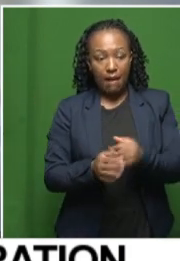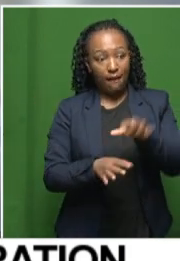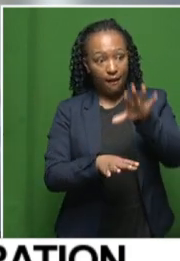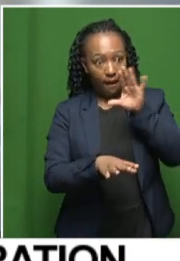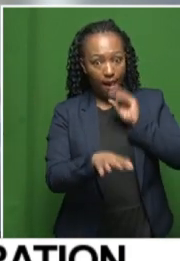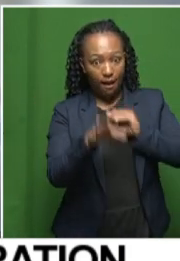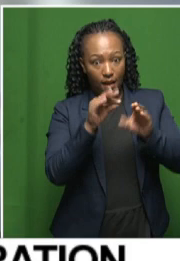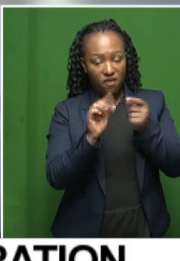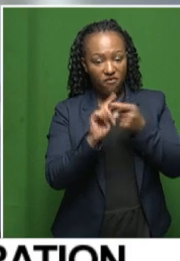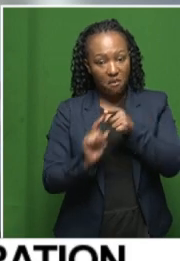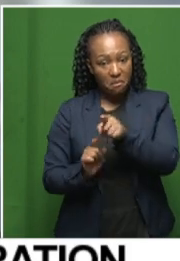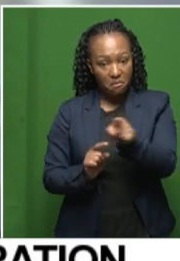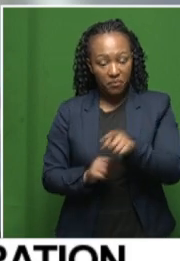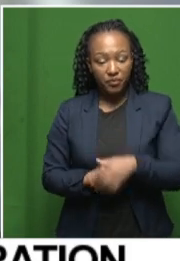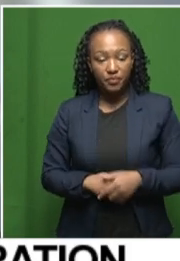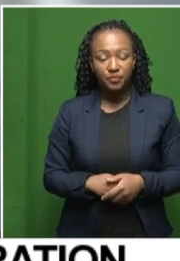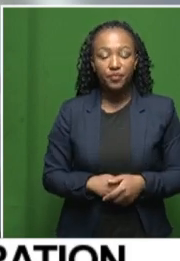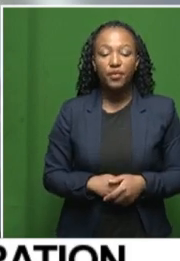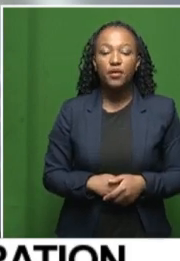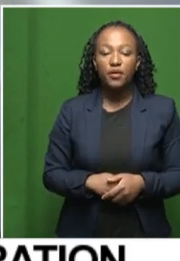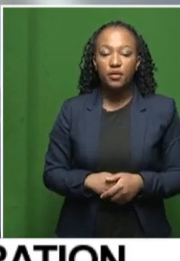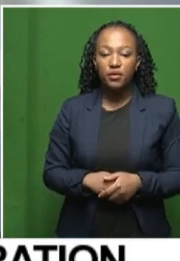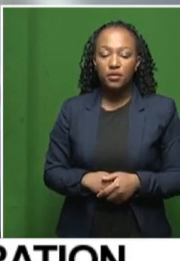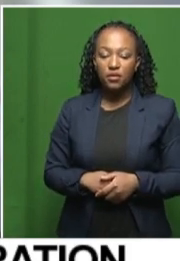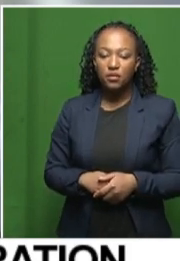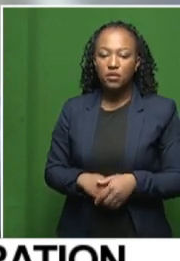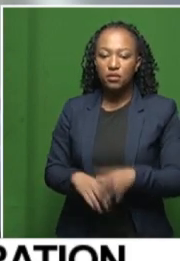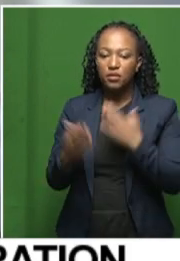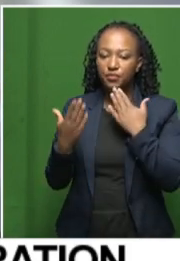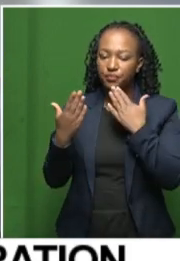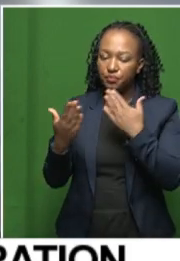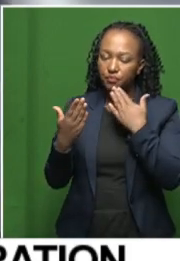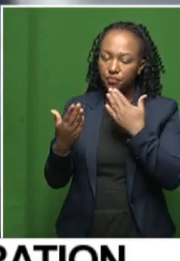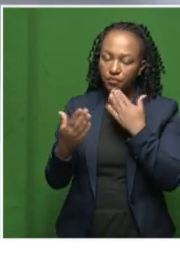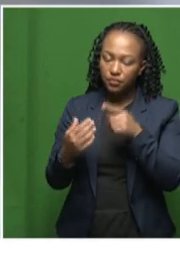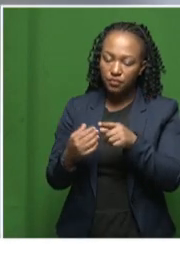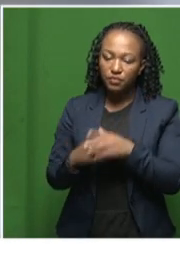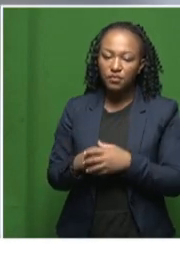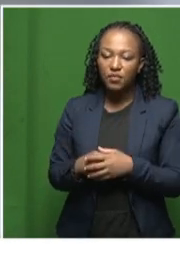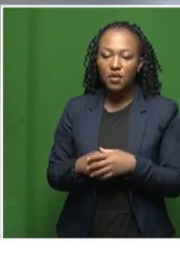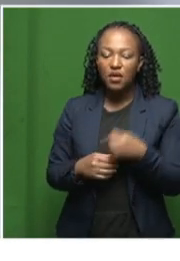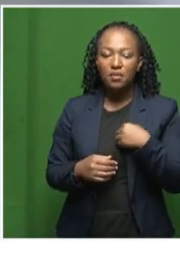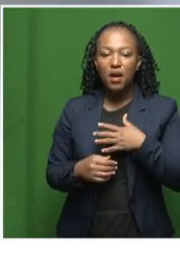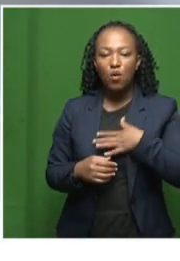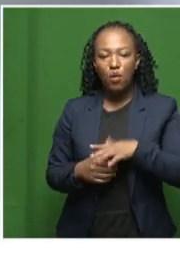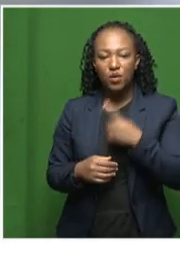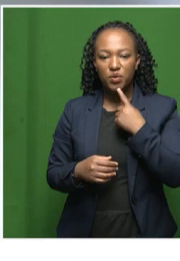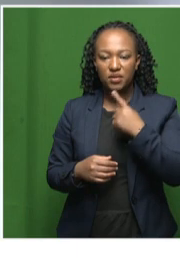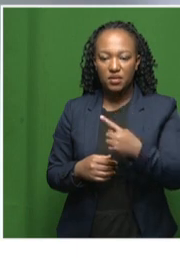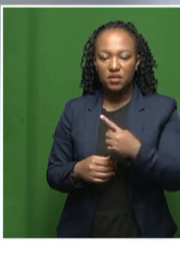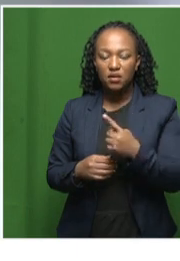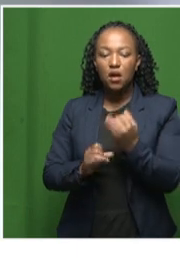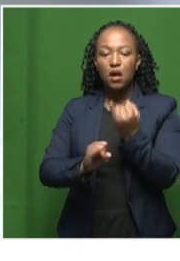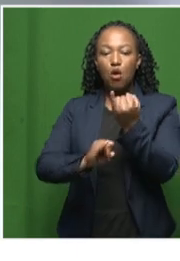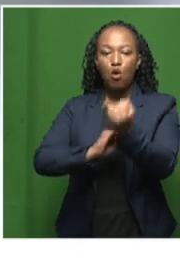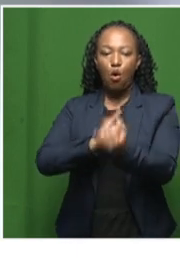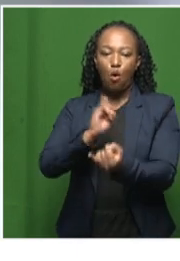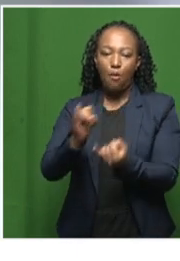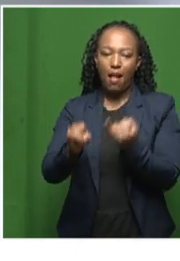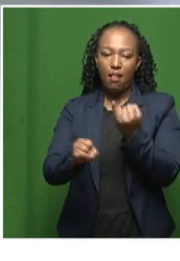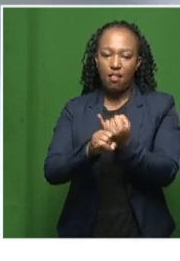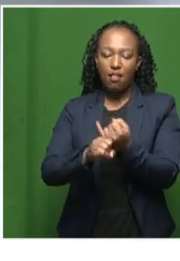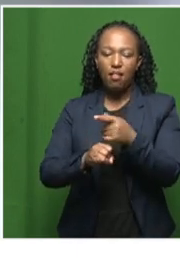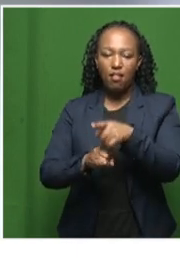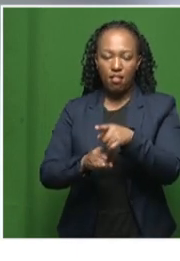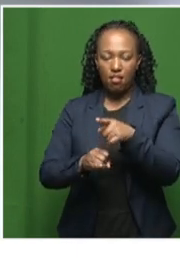from? Thank you so much. First of all, I'd just like to say that Power for All is a global campaign focused